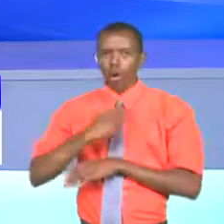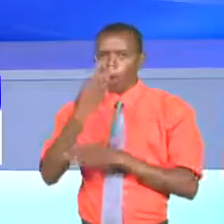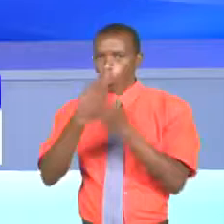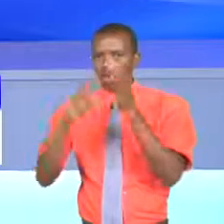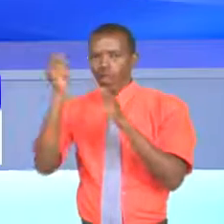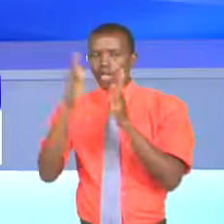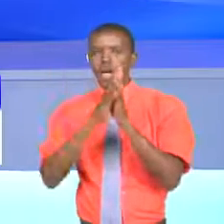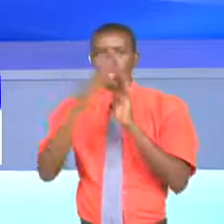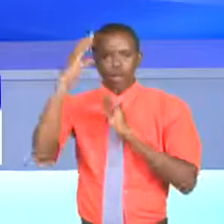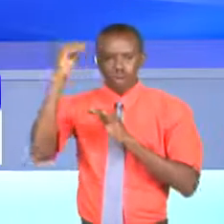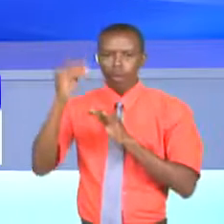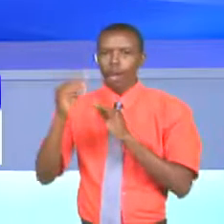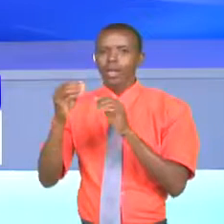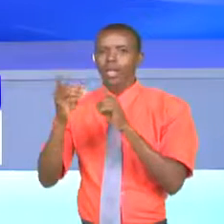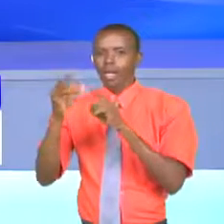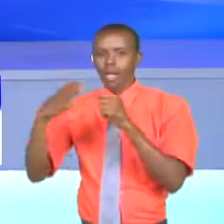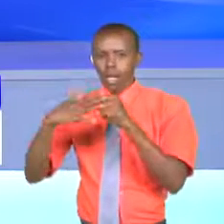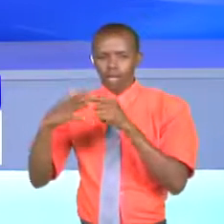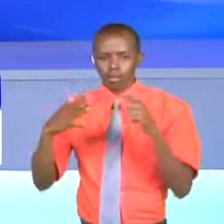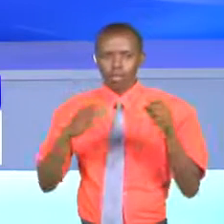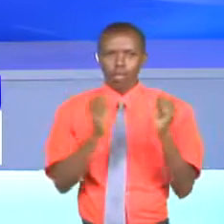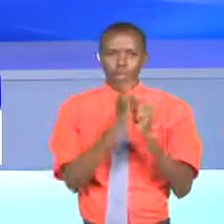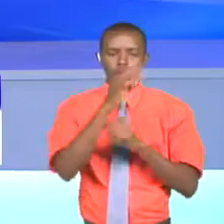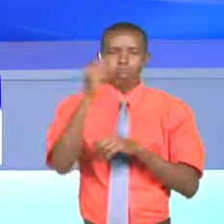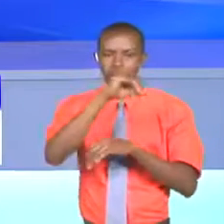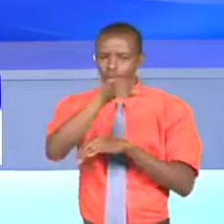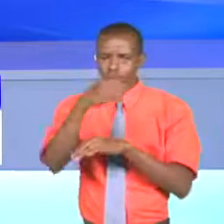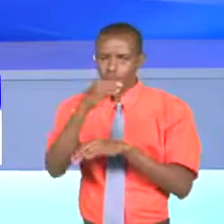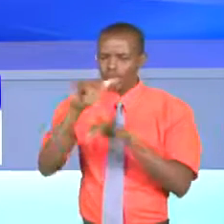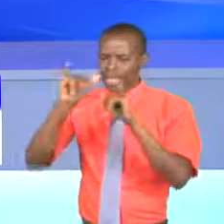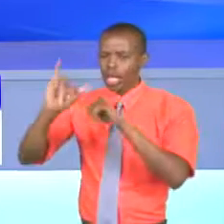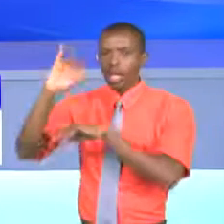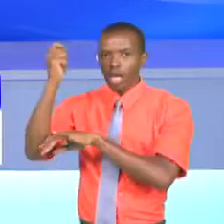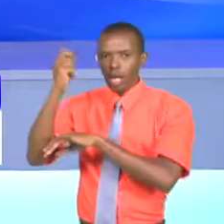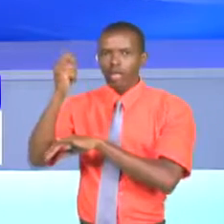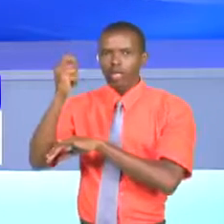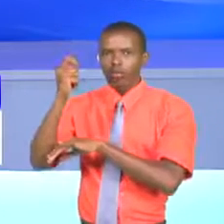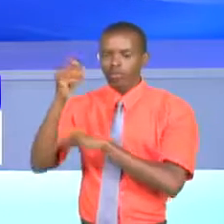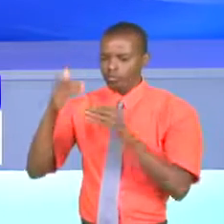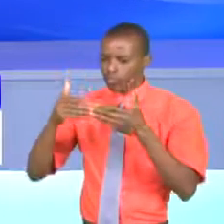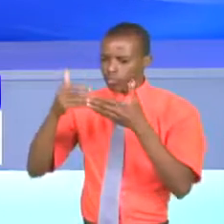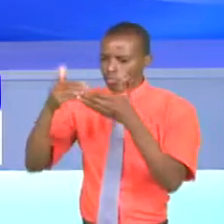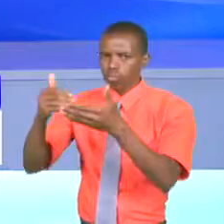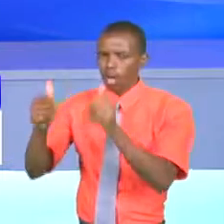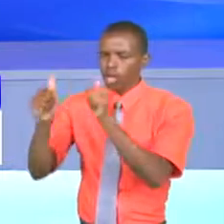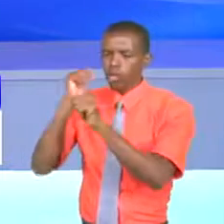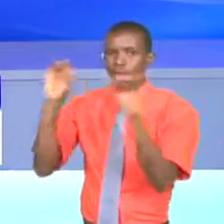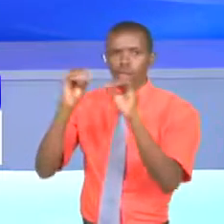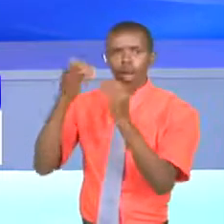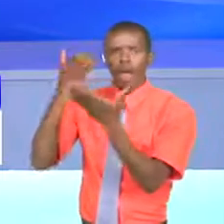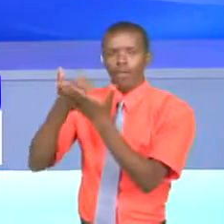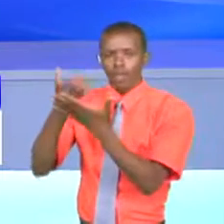and Somalia between 9th and 13th January, and it is during his stay in Kenya that he was handed irrefutable evidence